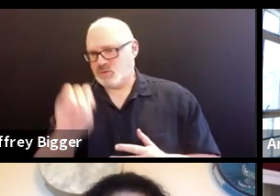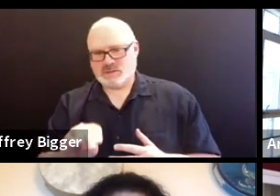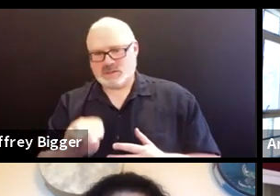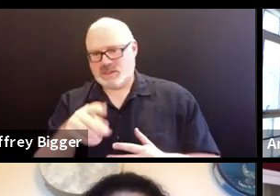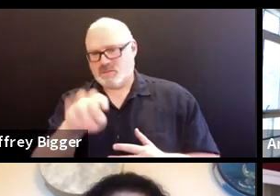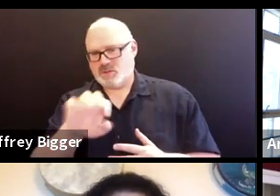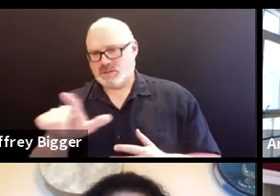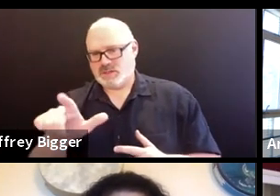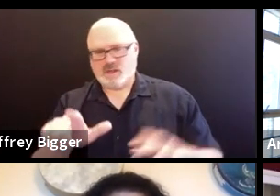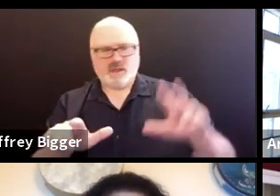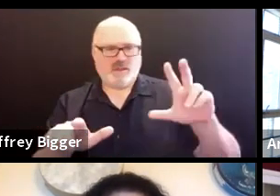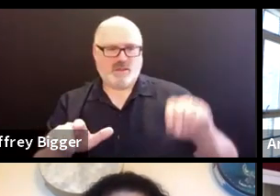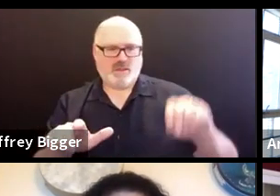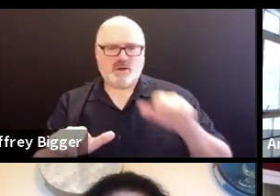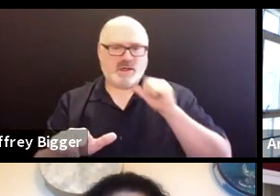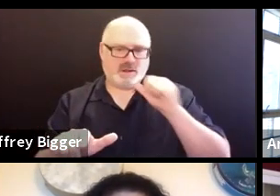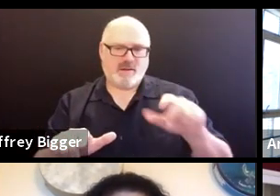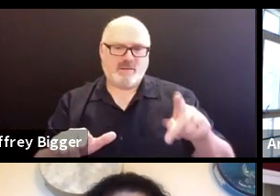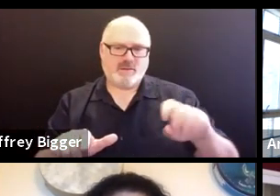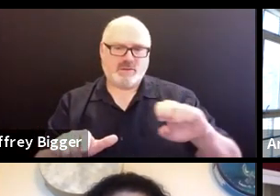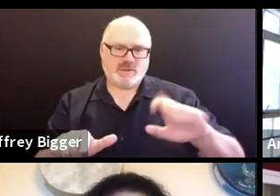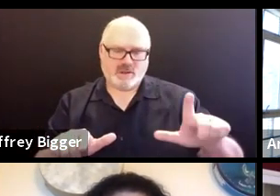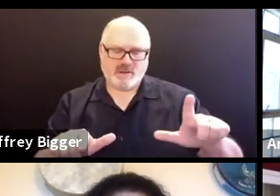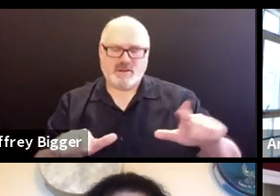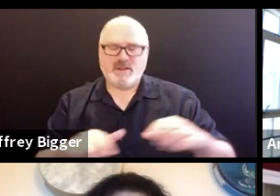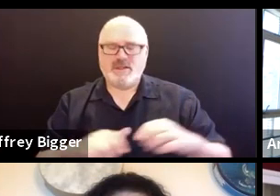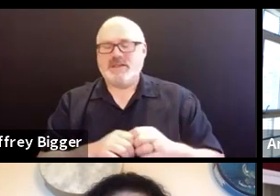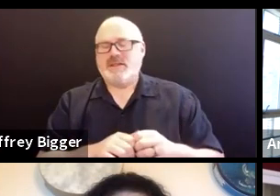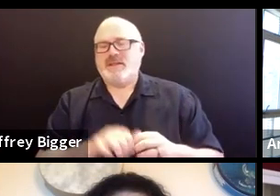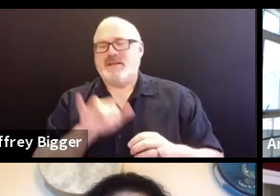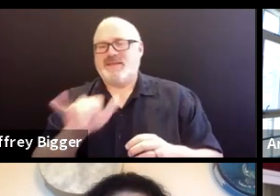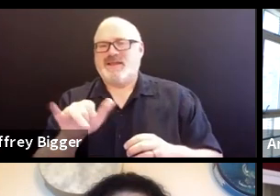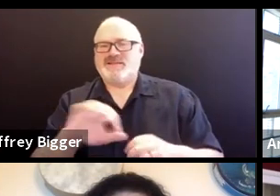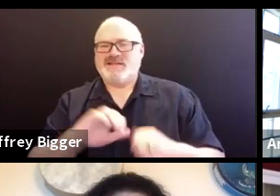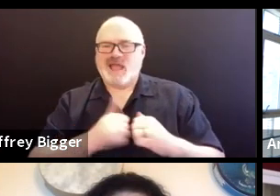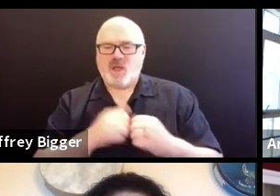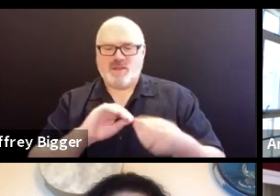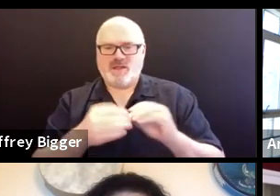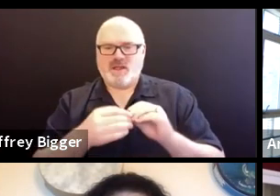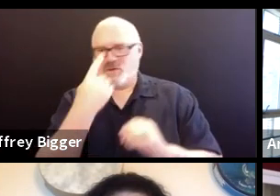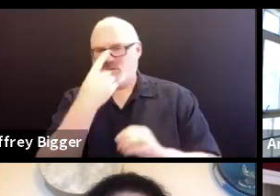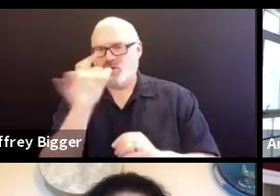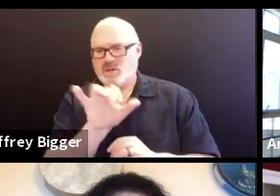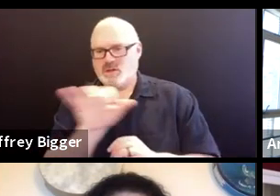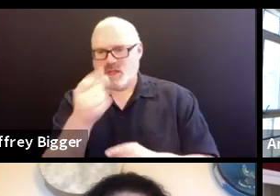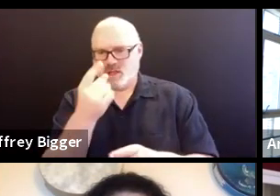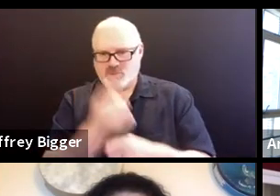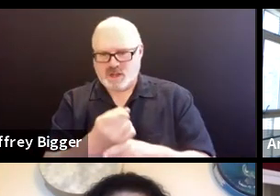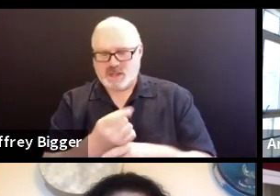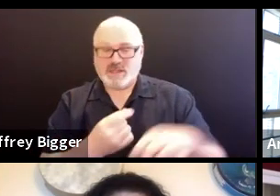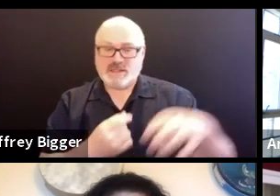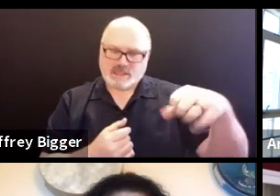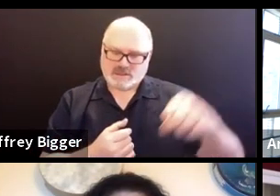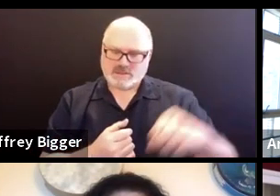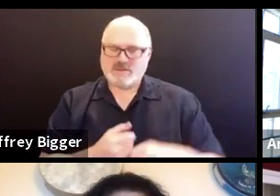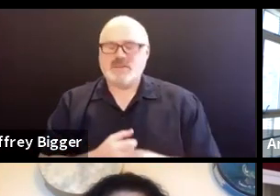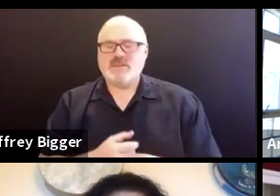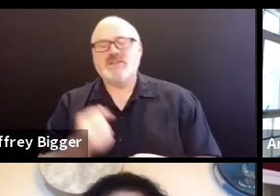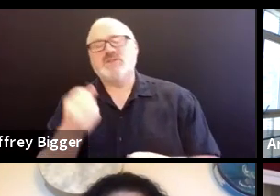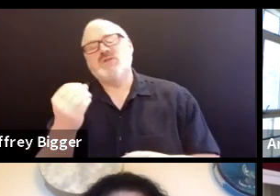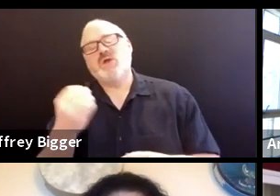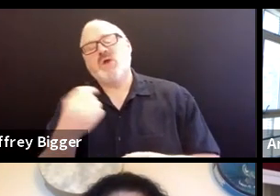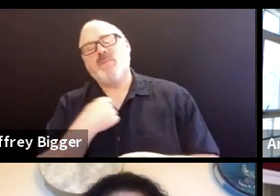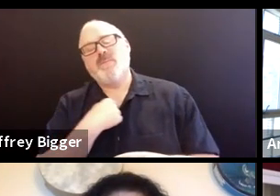and 30% non-personnel, because that's sort of the way the numbers shake out, right? Yep. So, but